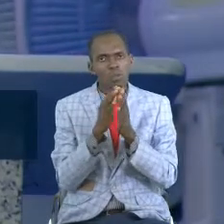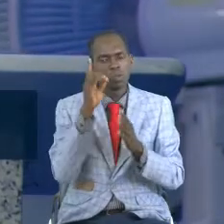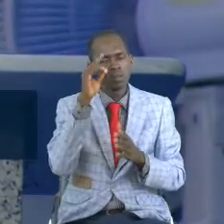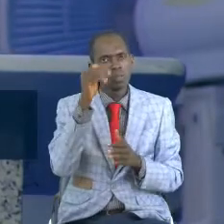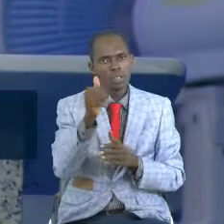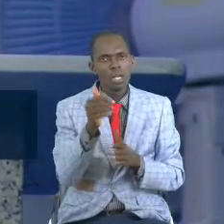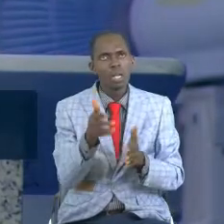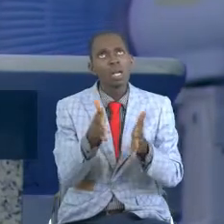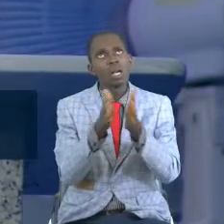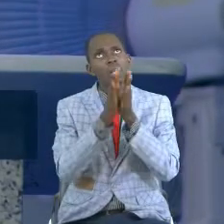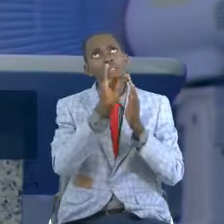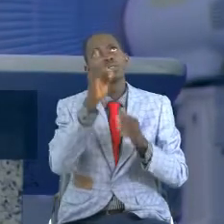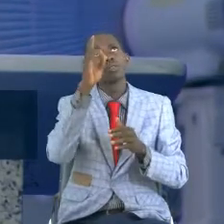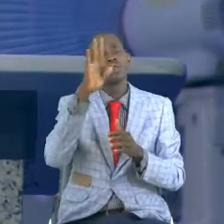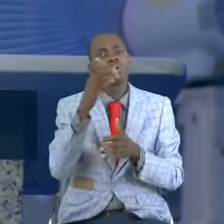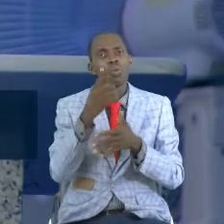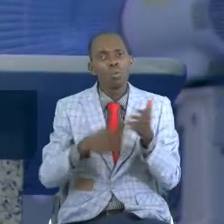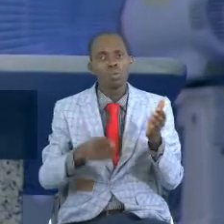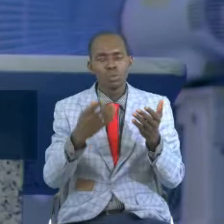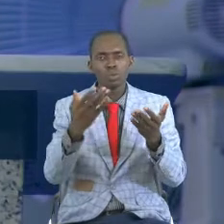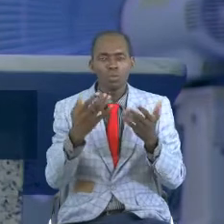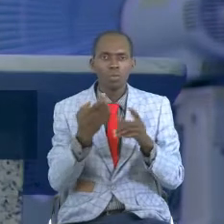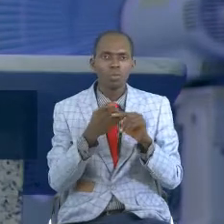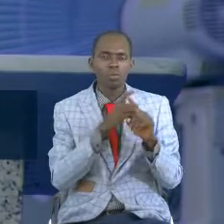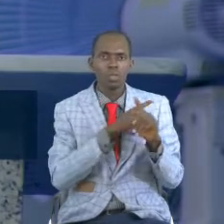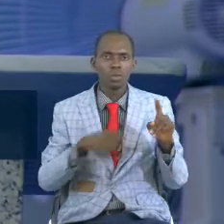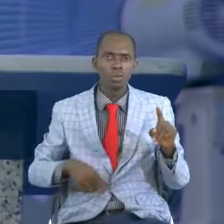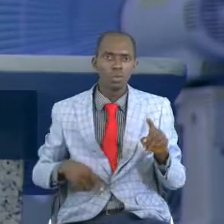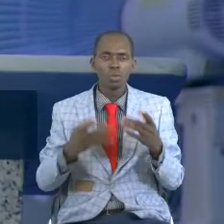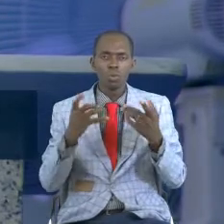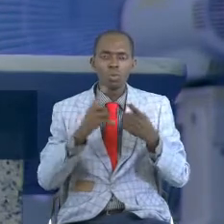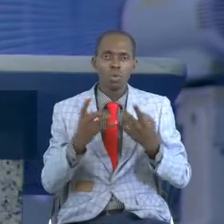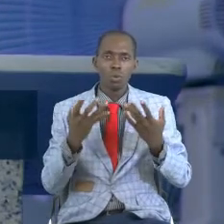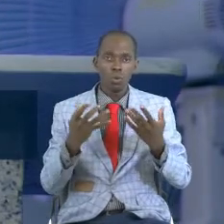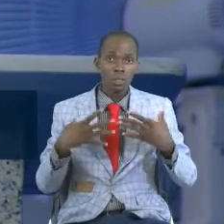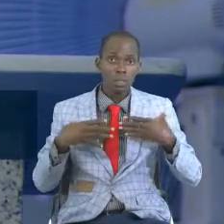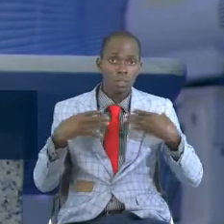completed the assignment. Please check the telephone number.